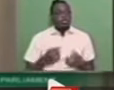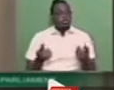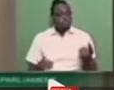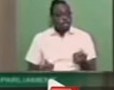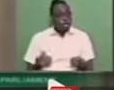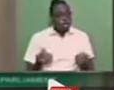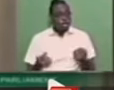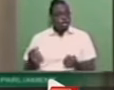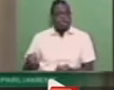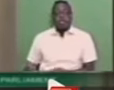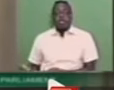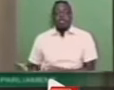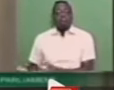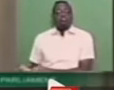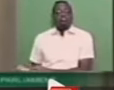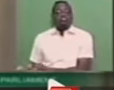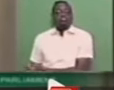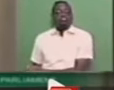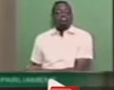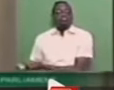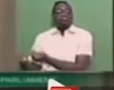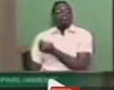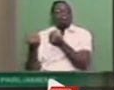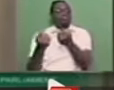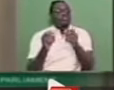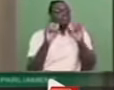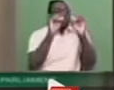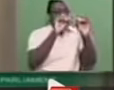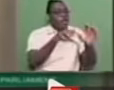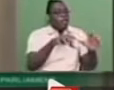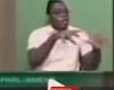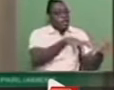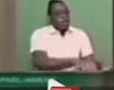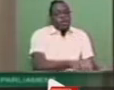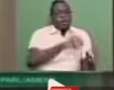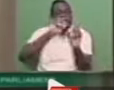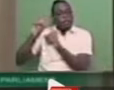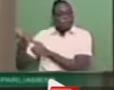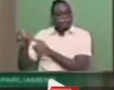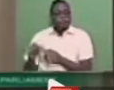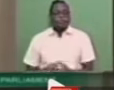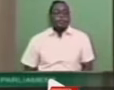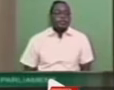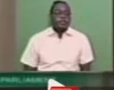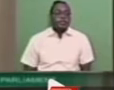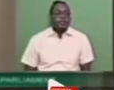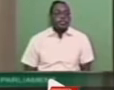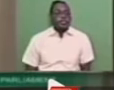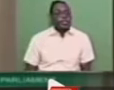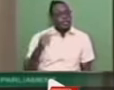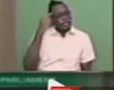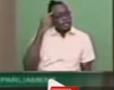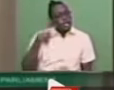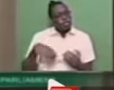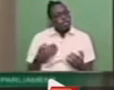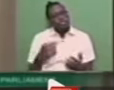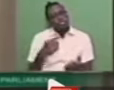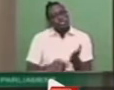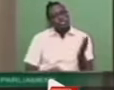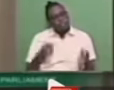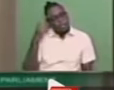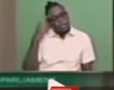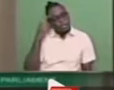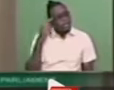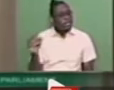Parrot will be the same to all gas station retailers at any given time. We don't know, we have not been told. So Parrot